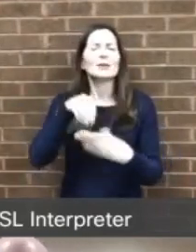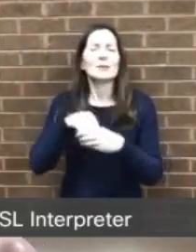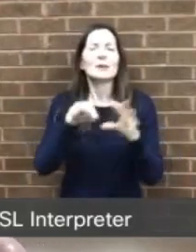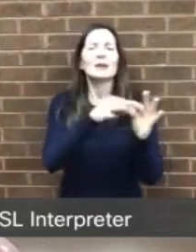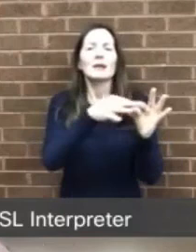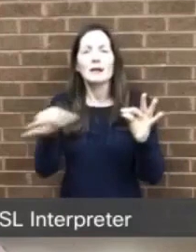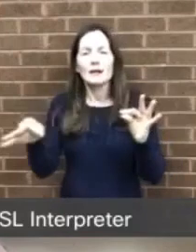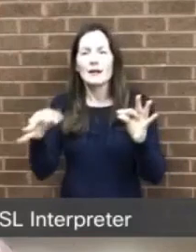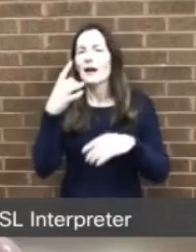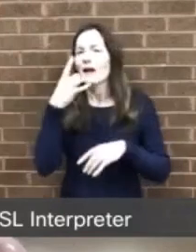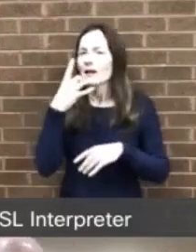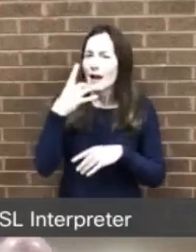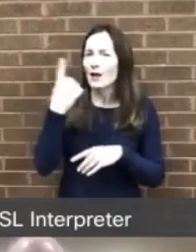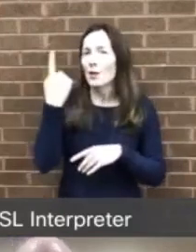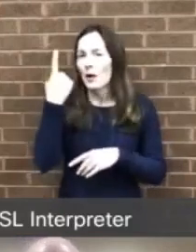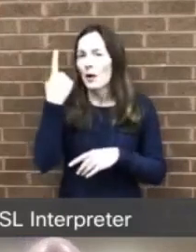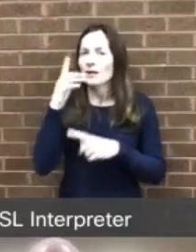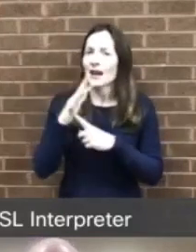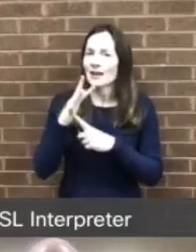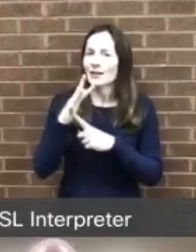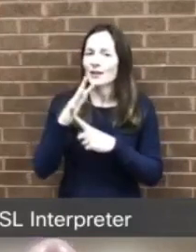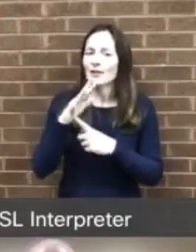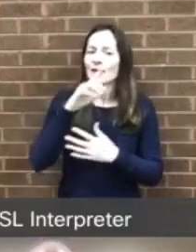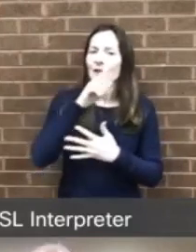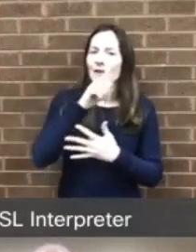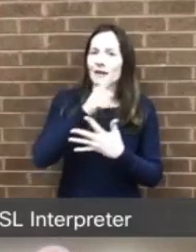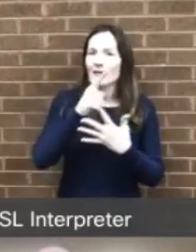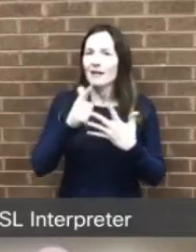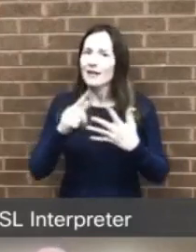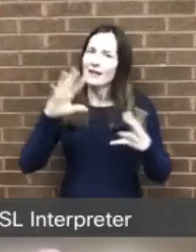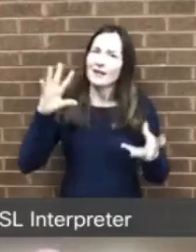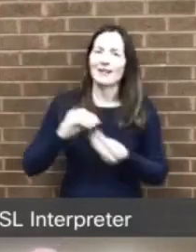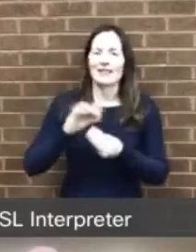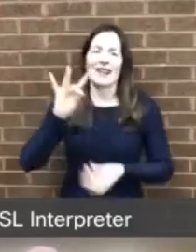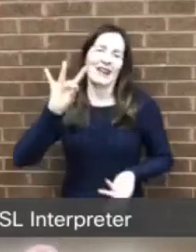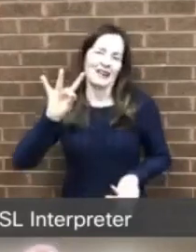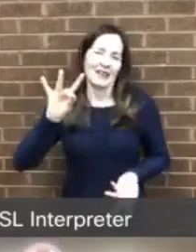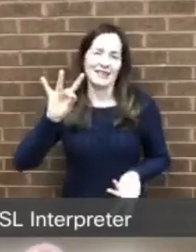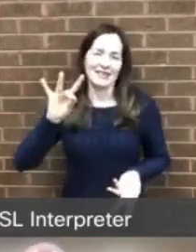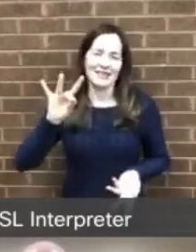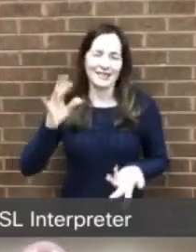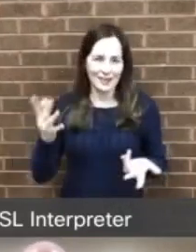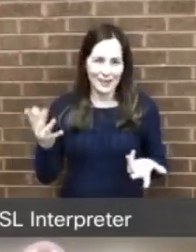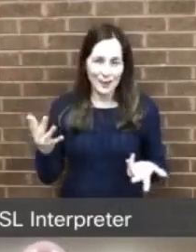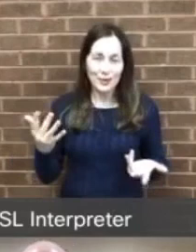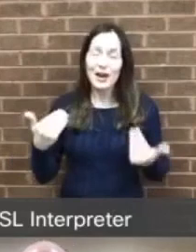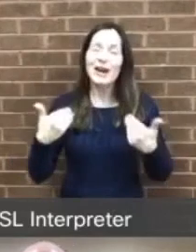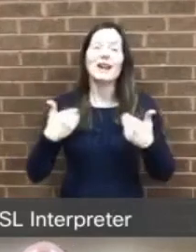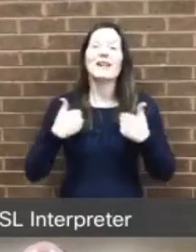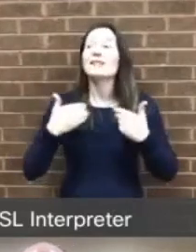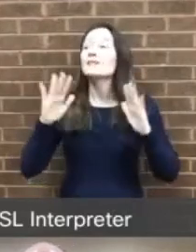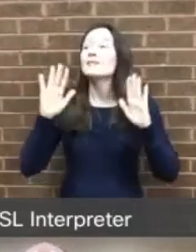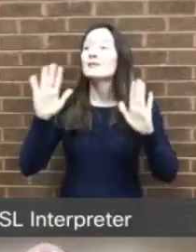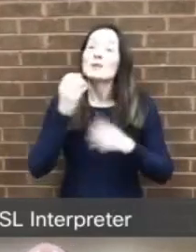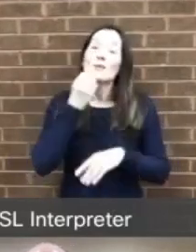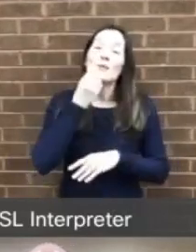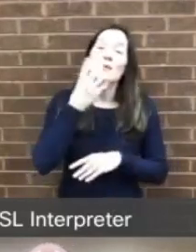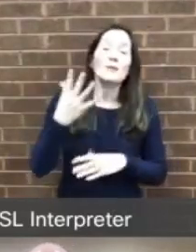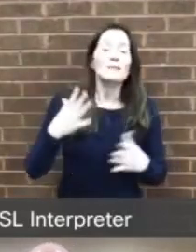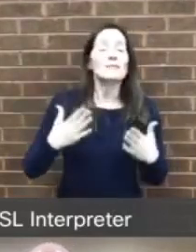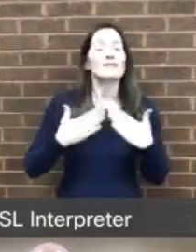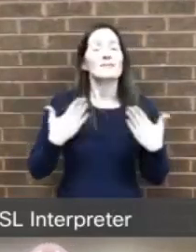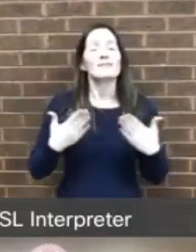with that video clip. Have a very wonderful, warm, happy, and healthy holiday of lights, a